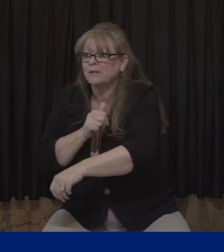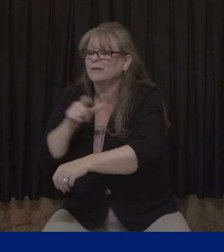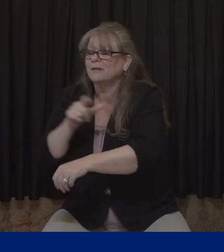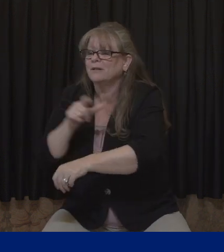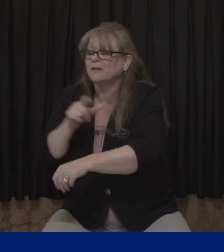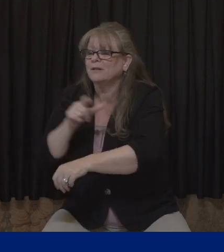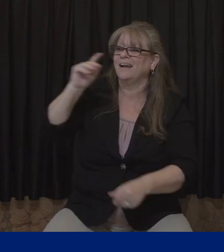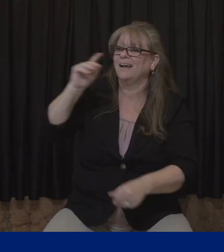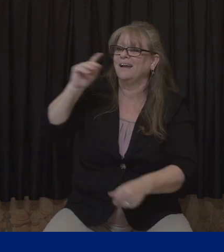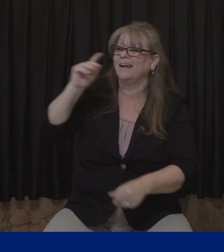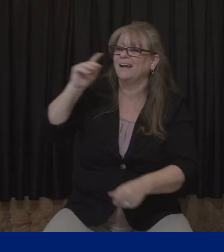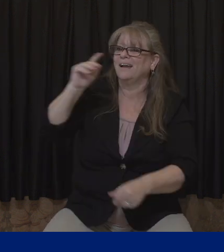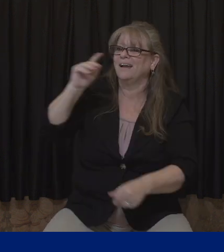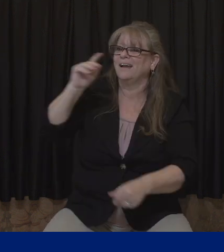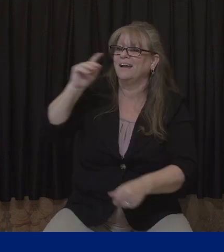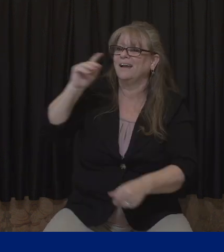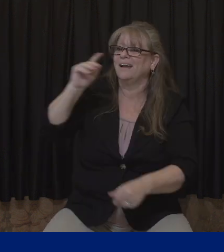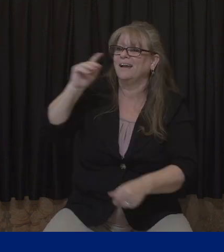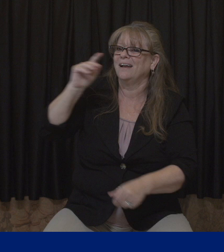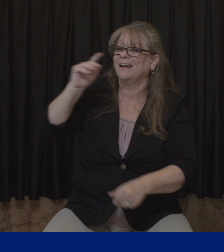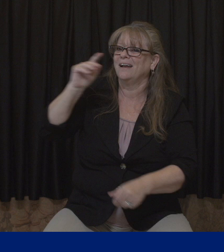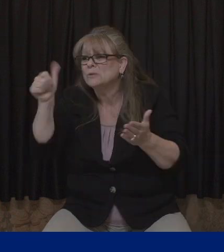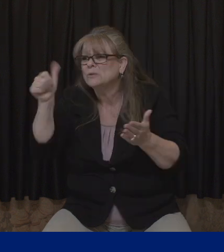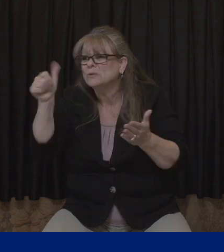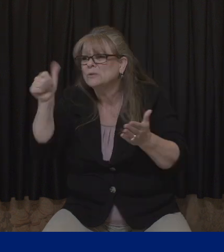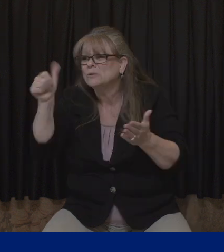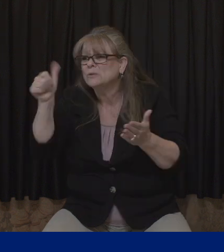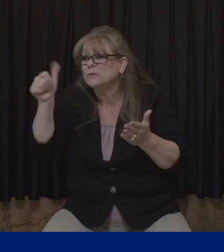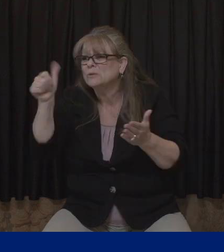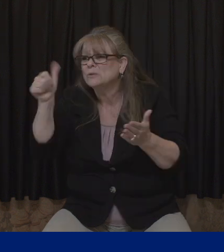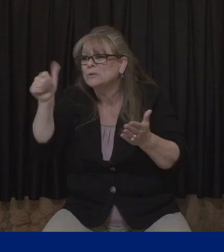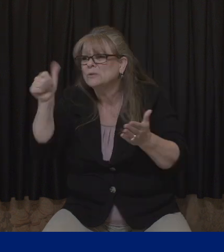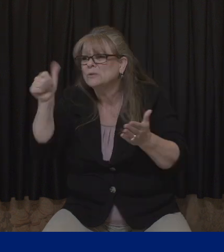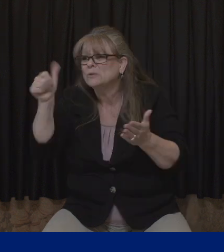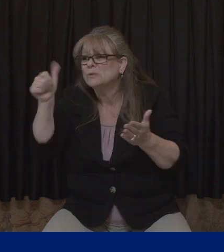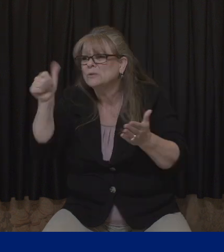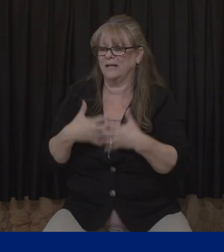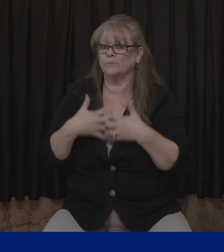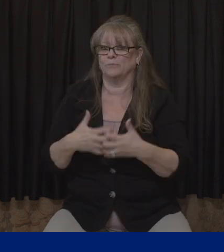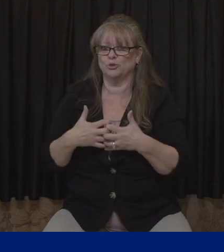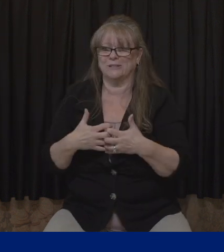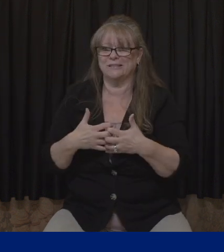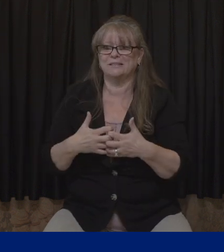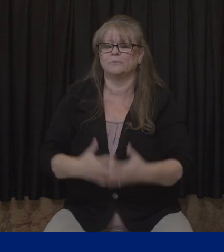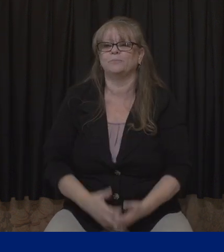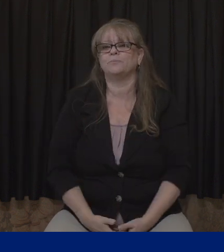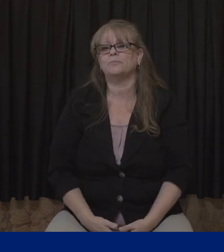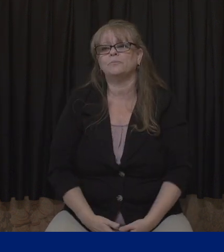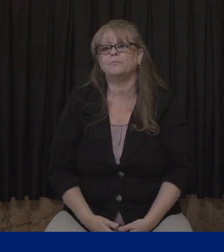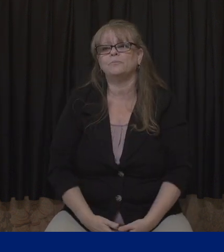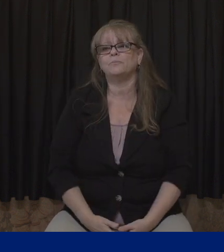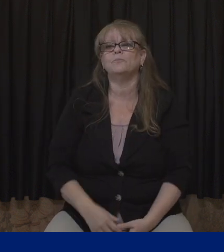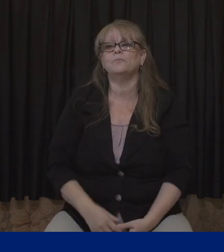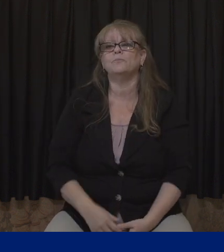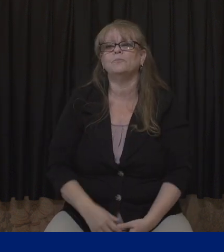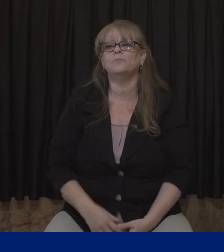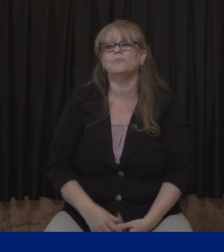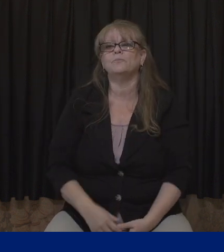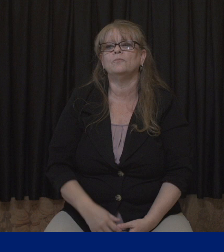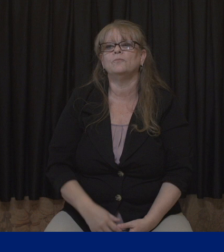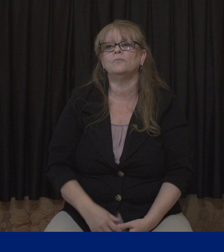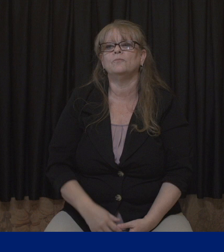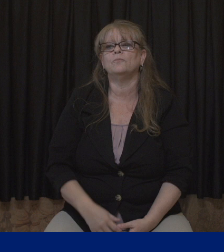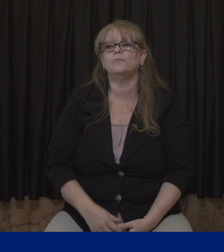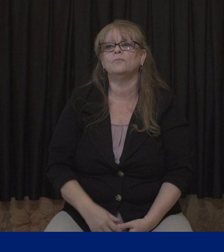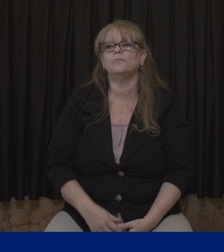need. We also need to minimize the secondary health impacts of staying at home. And I want to stress that even during these times, if you need